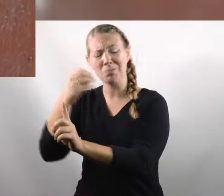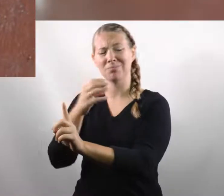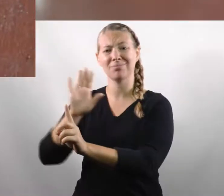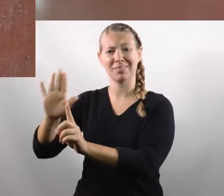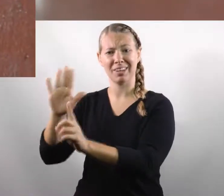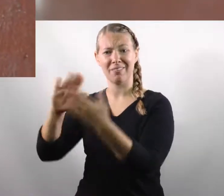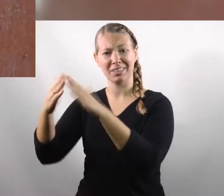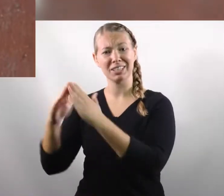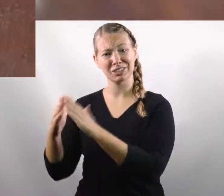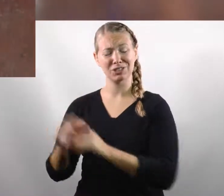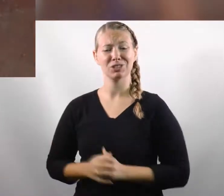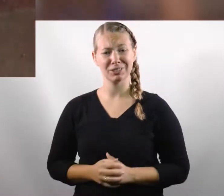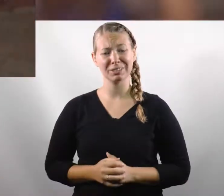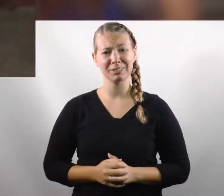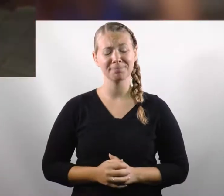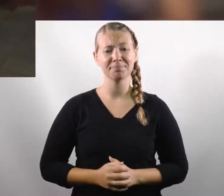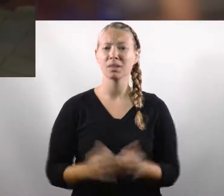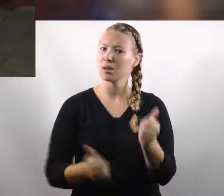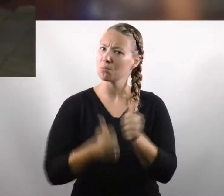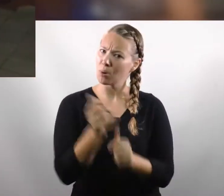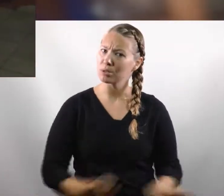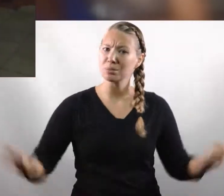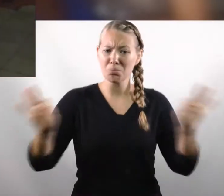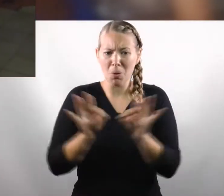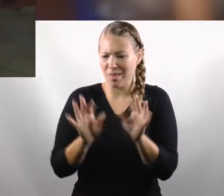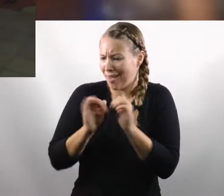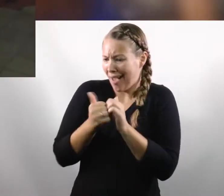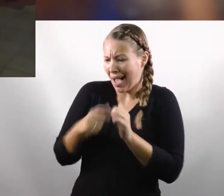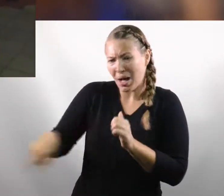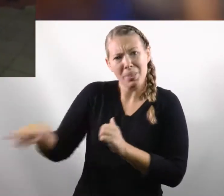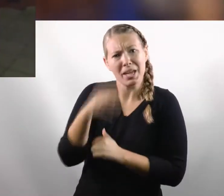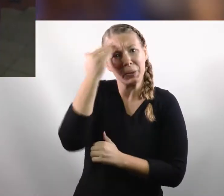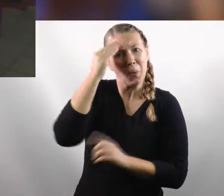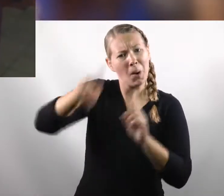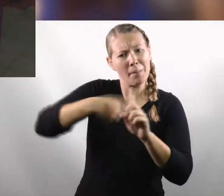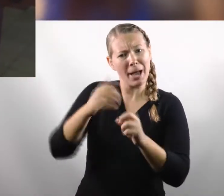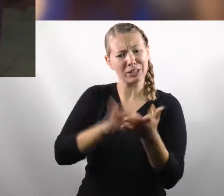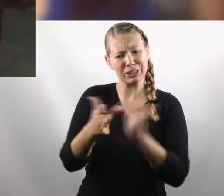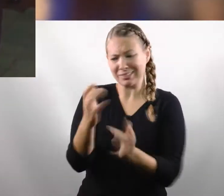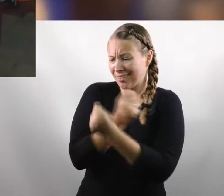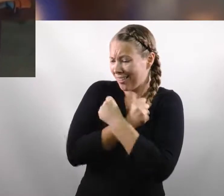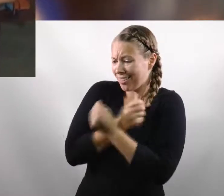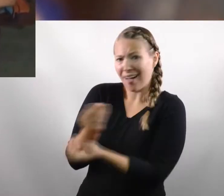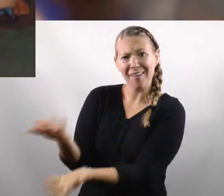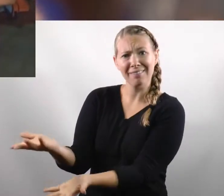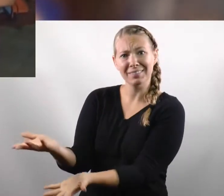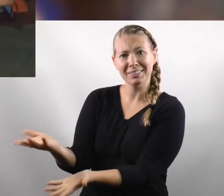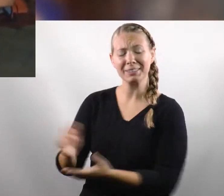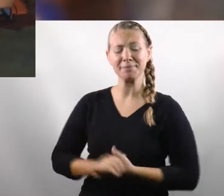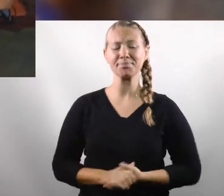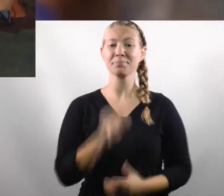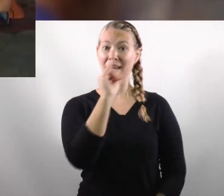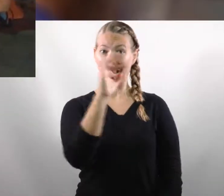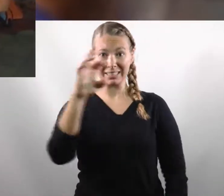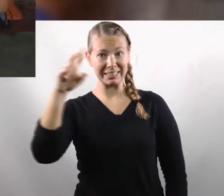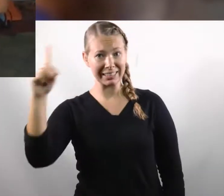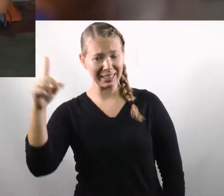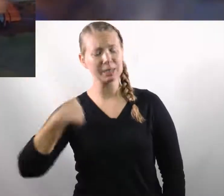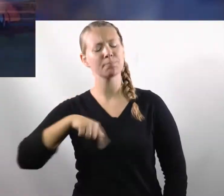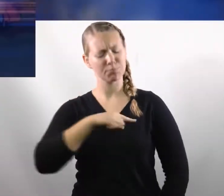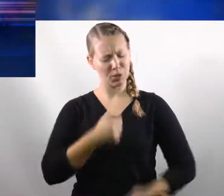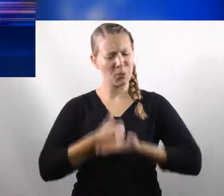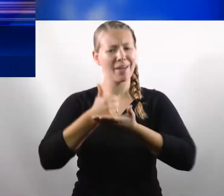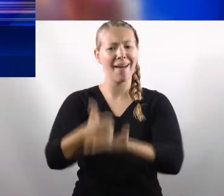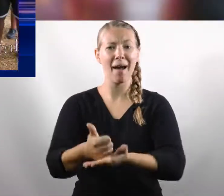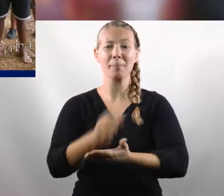villages. Most importantly, it is impossible for them to hear of the love of Jesus Christ. At ICCD, we